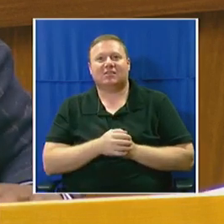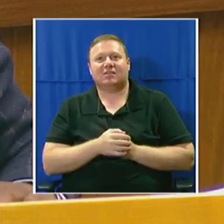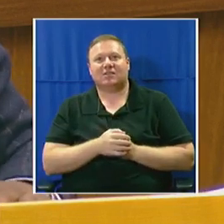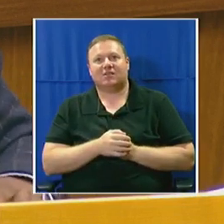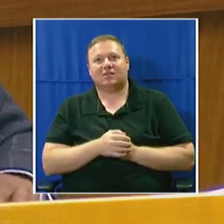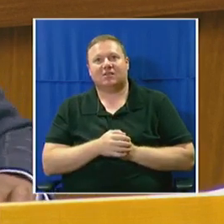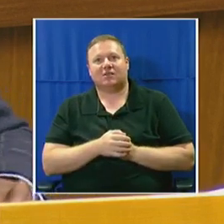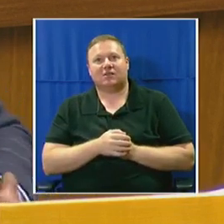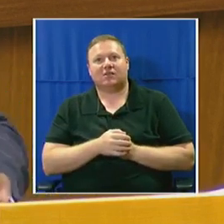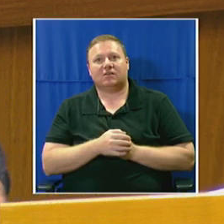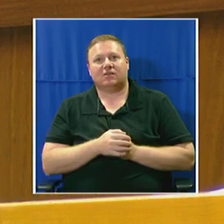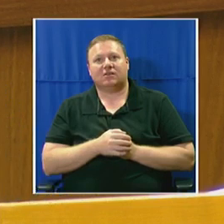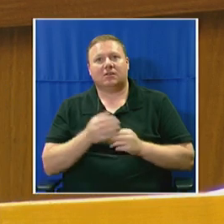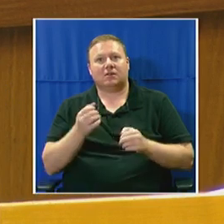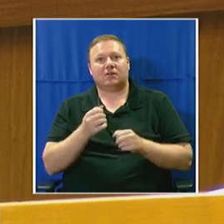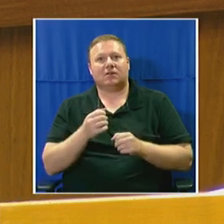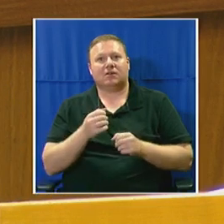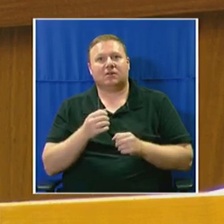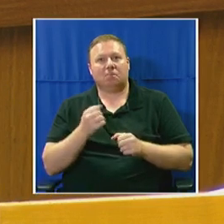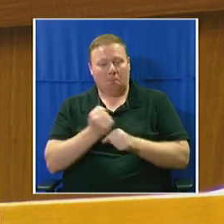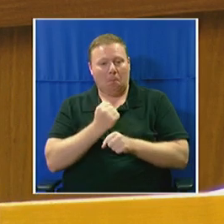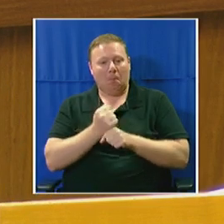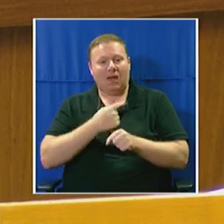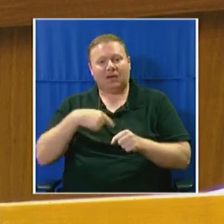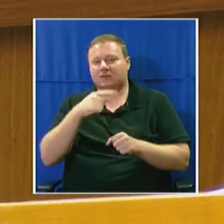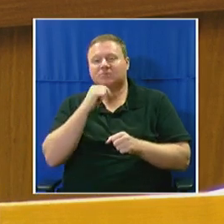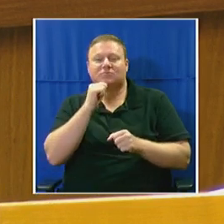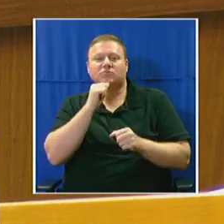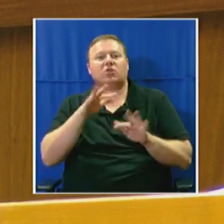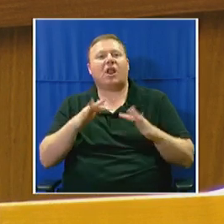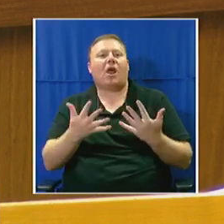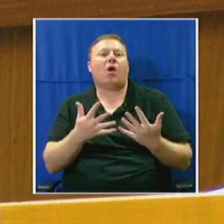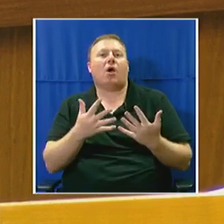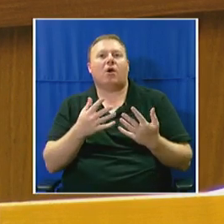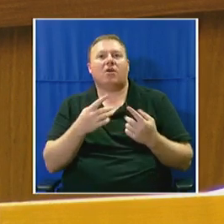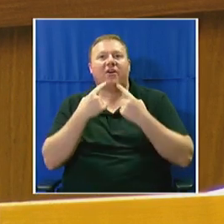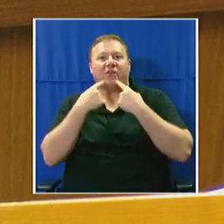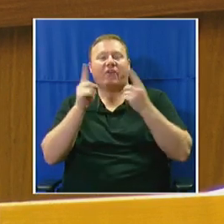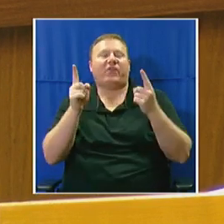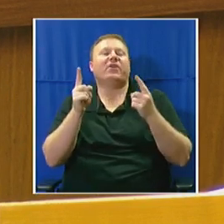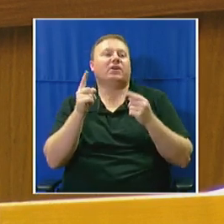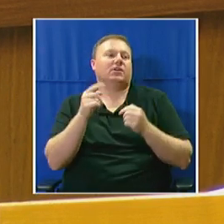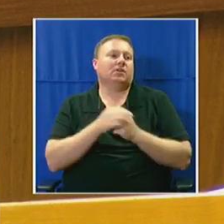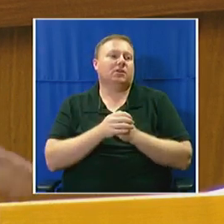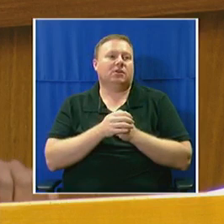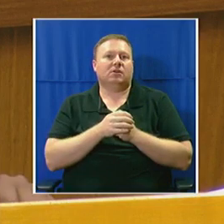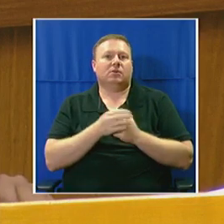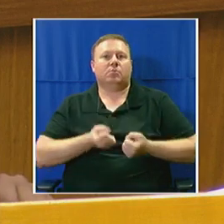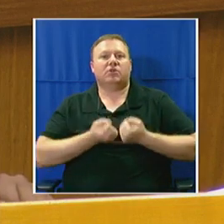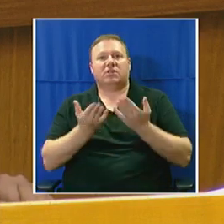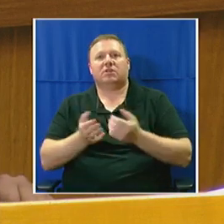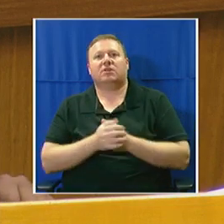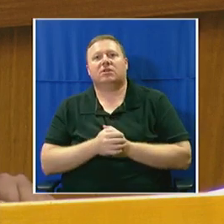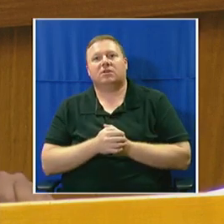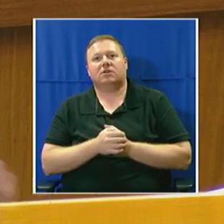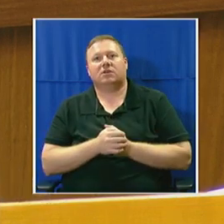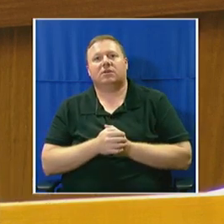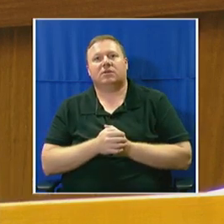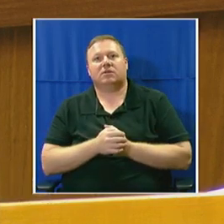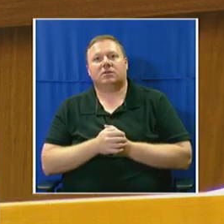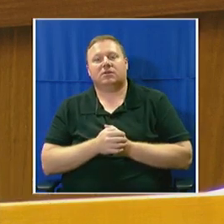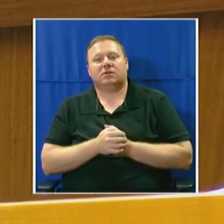the process so his oral presentation would not have altered the facts that were SE with Parliament at that